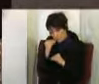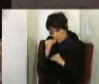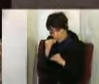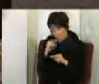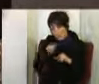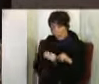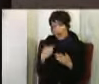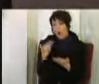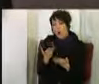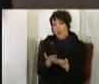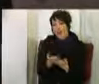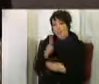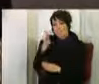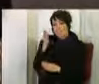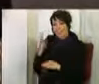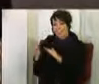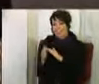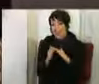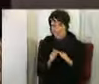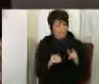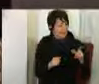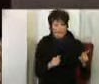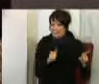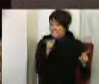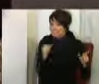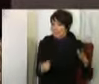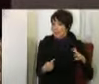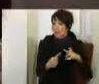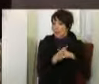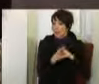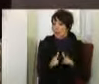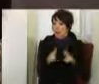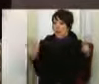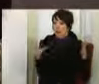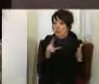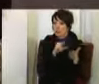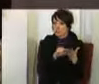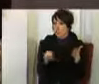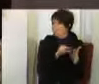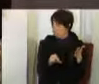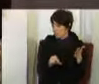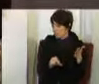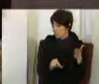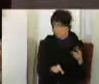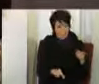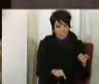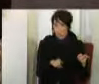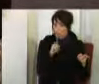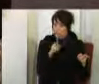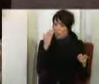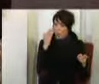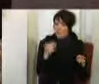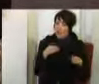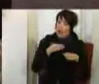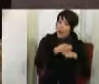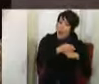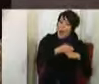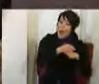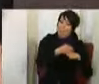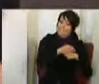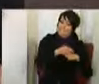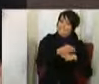so Joseph doesn't appear too often in Scripture. Joseph is, as far as we know, a carpenter.